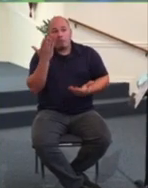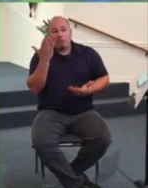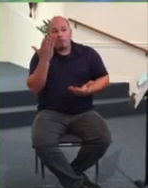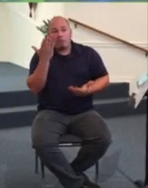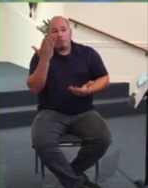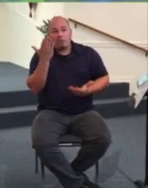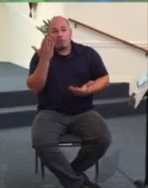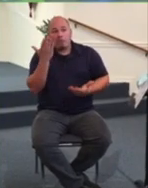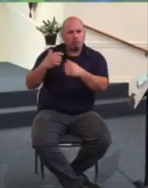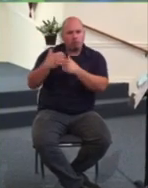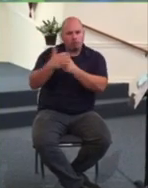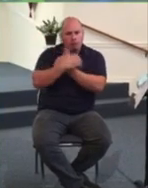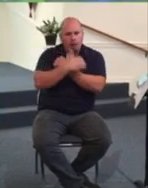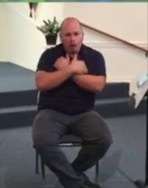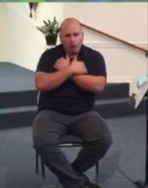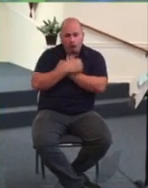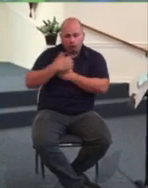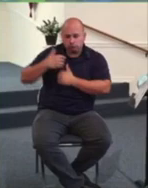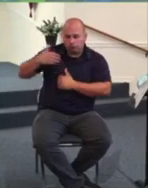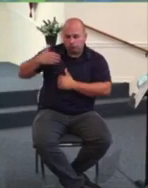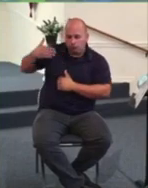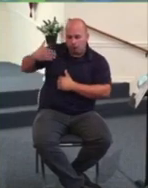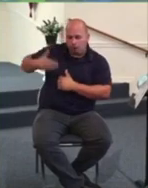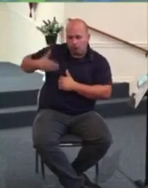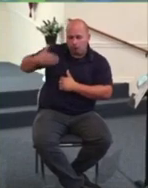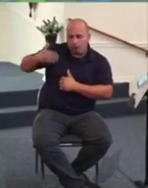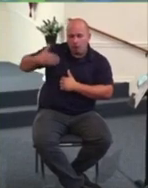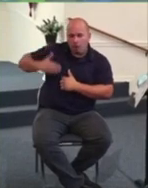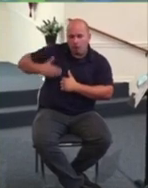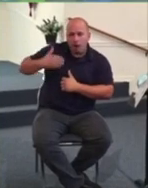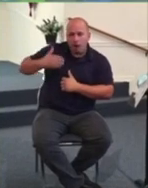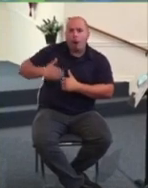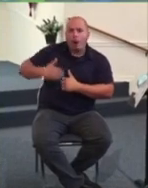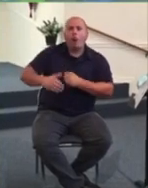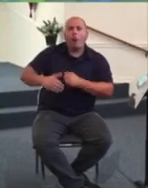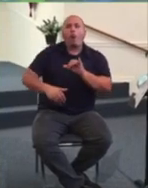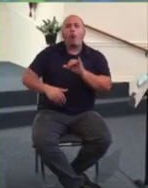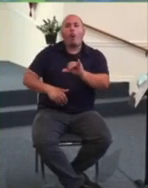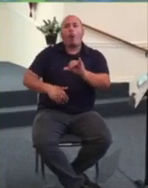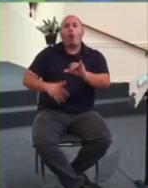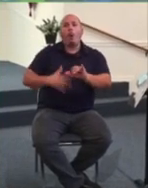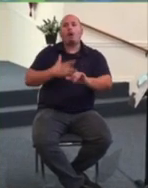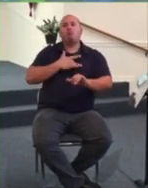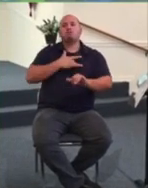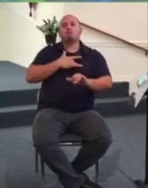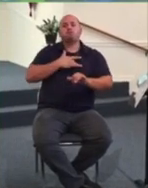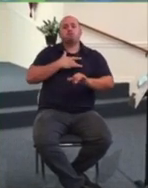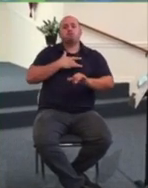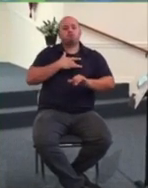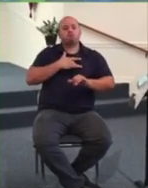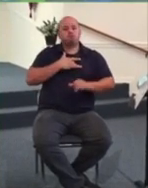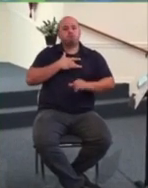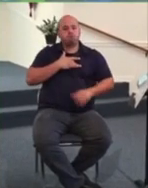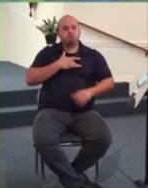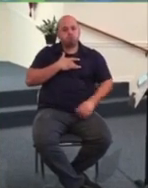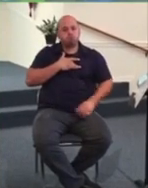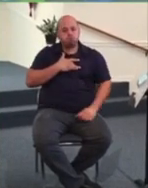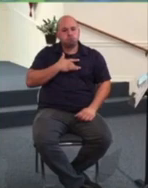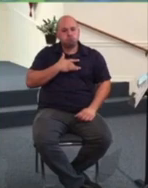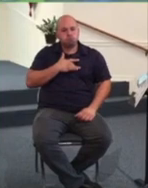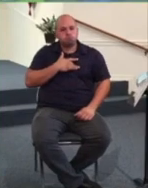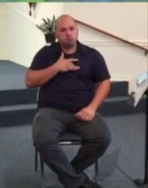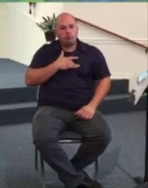be merciful just as your Father is merciful. You will be children of the Most